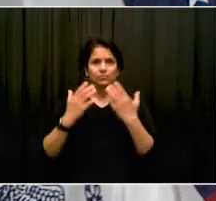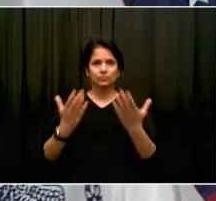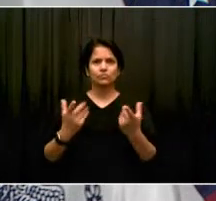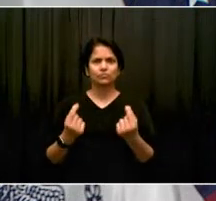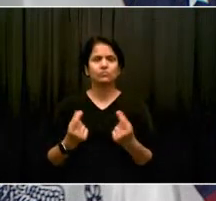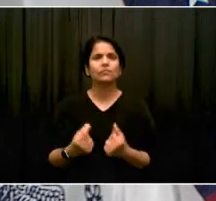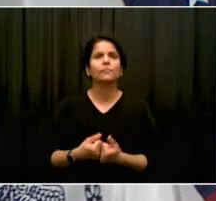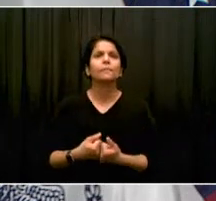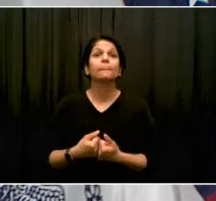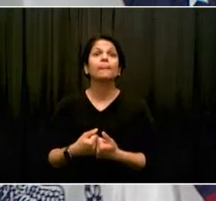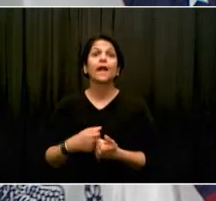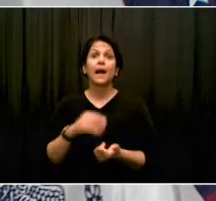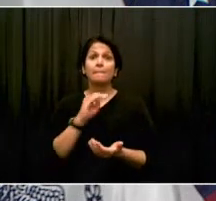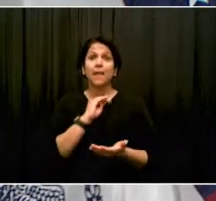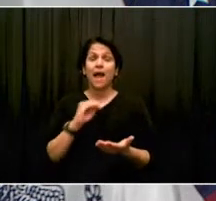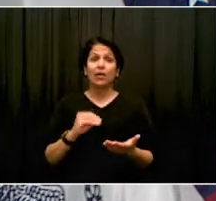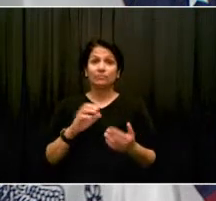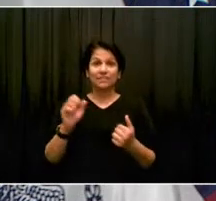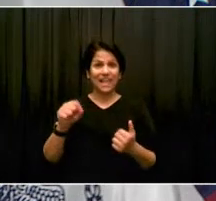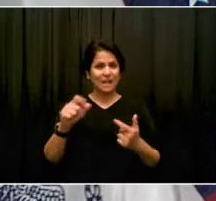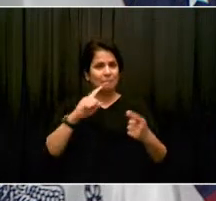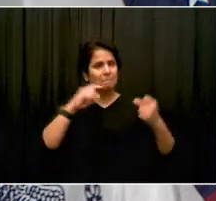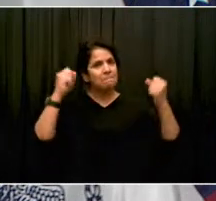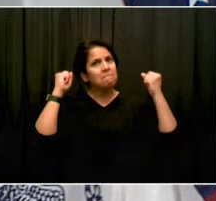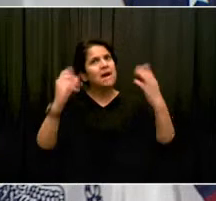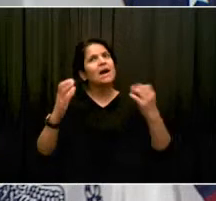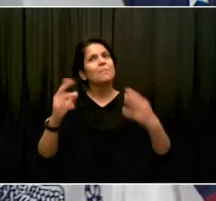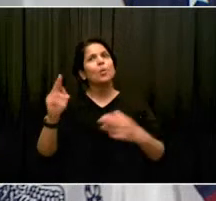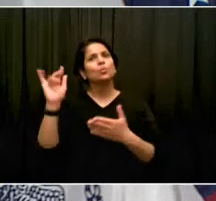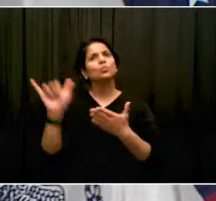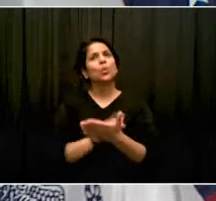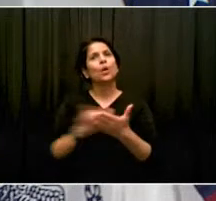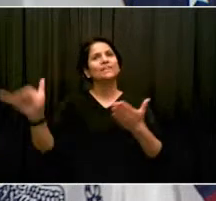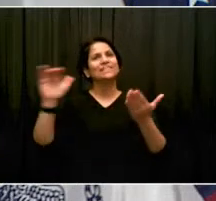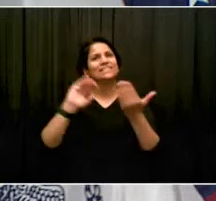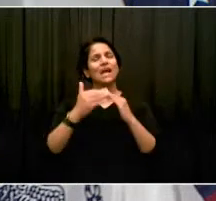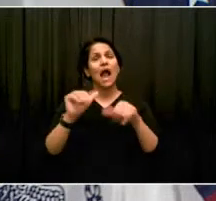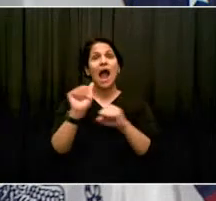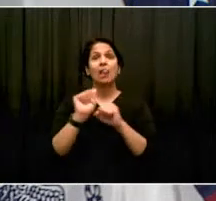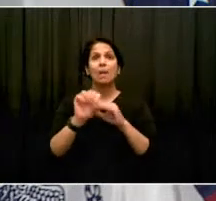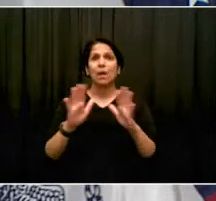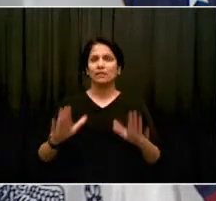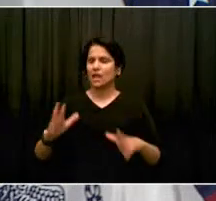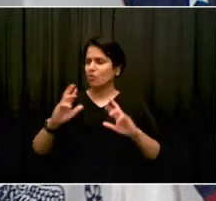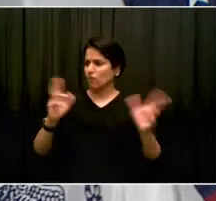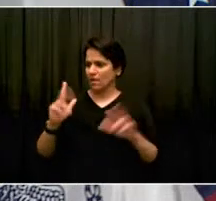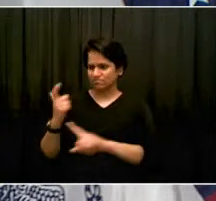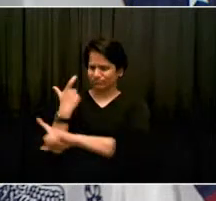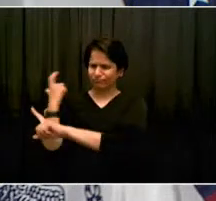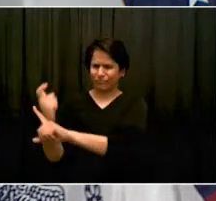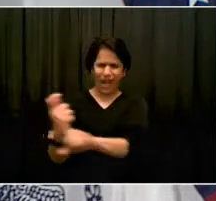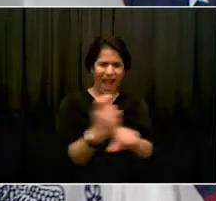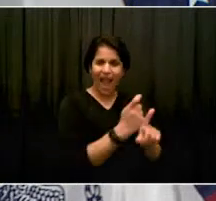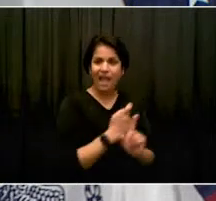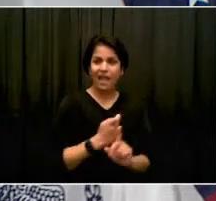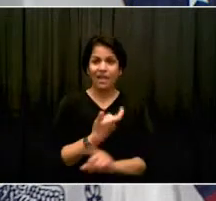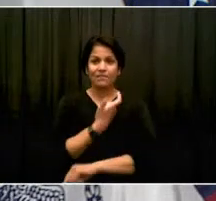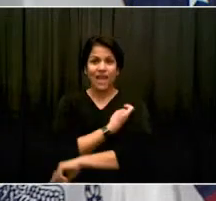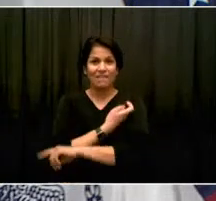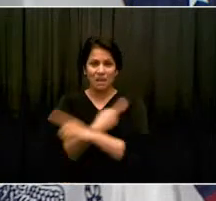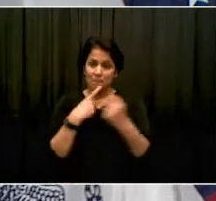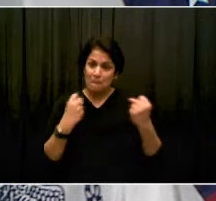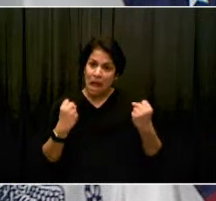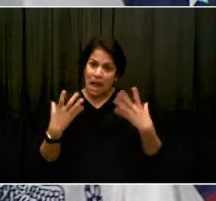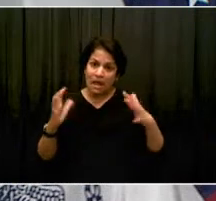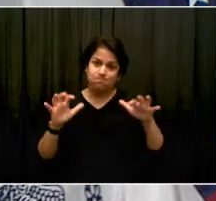the first thing to know. We have obviously proven over and over again that we have the tools to keep